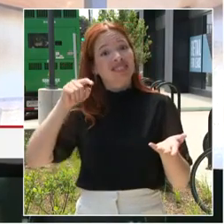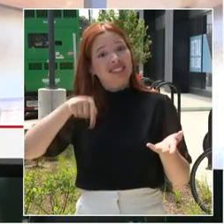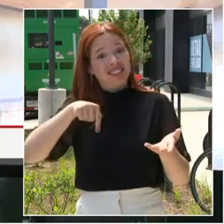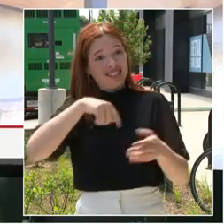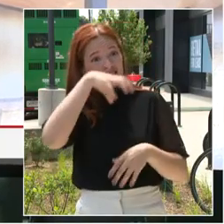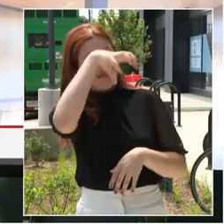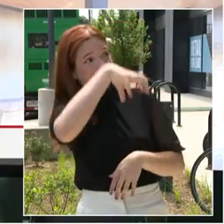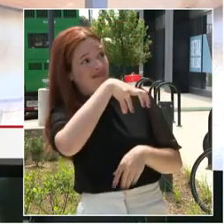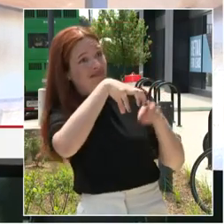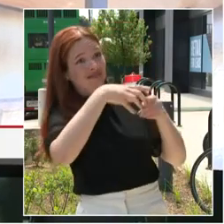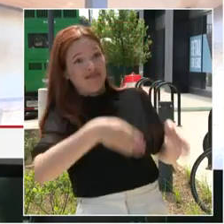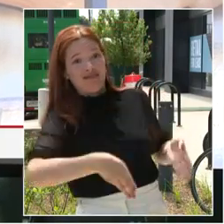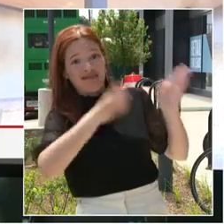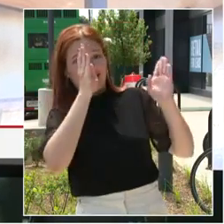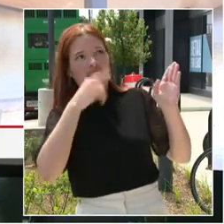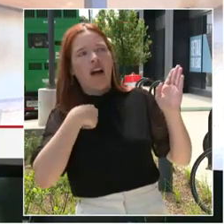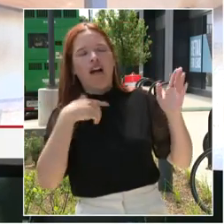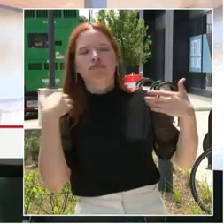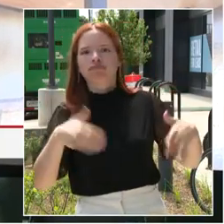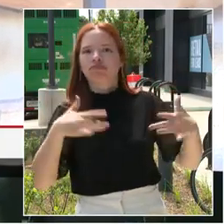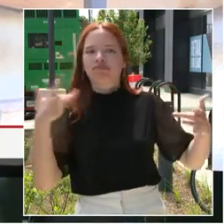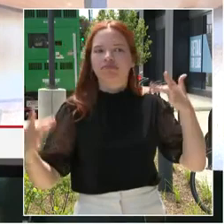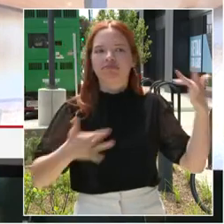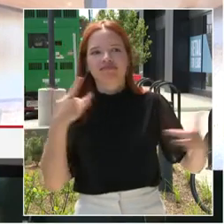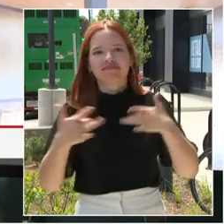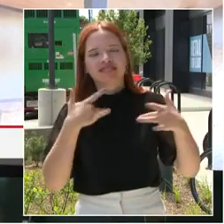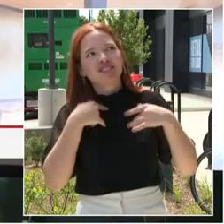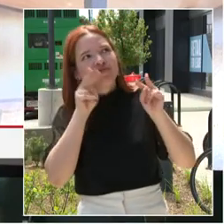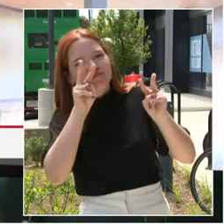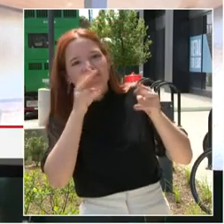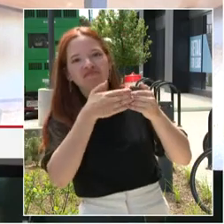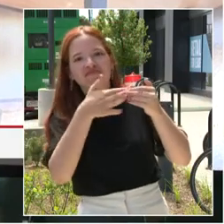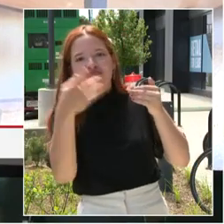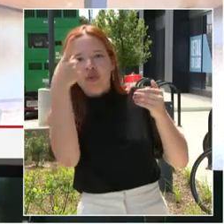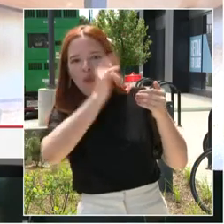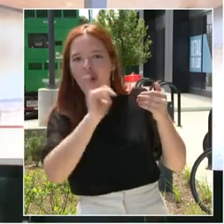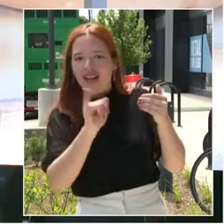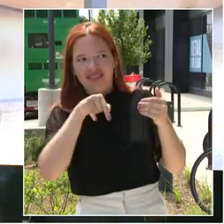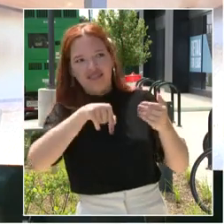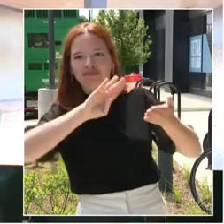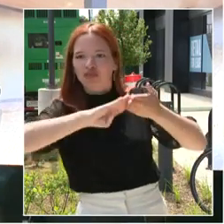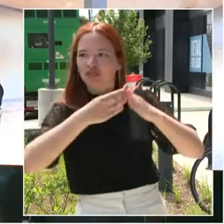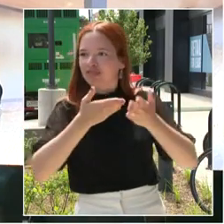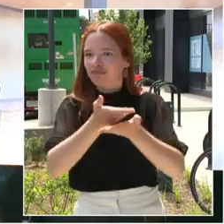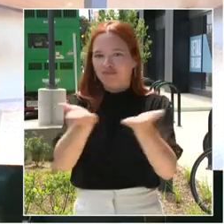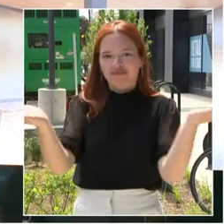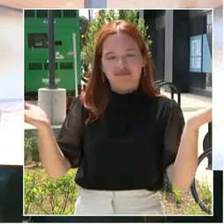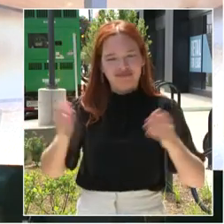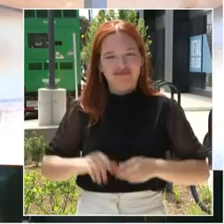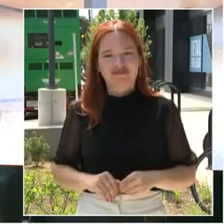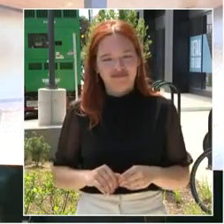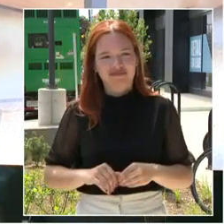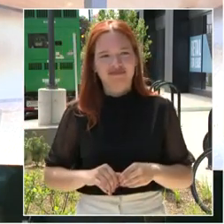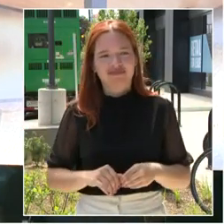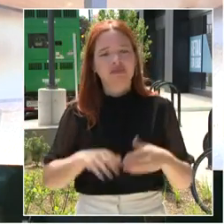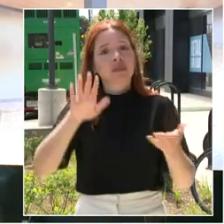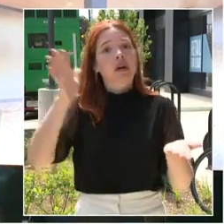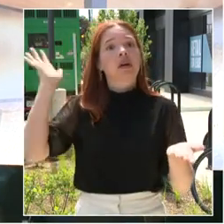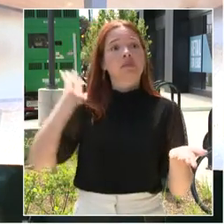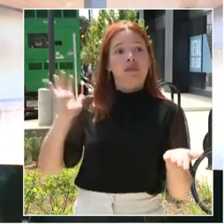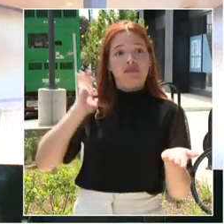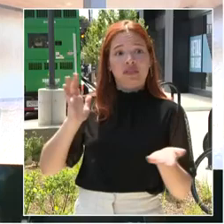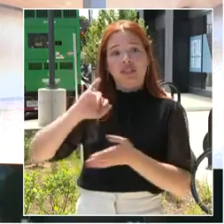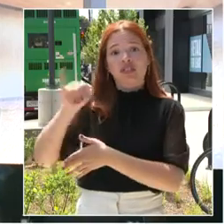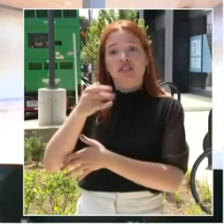community, and all that it will bring to our community. Echoing the words of the late President John F. Kennedy, for one true measure of a